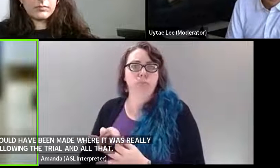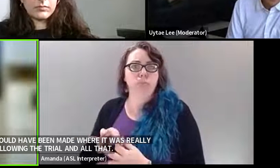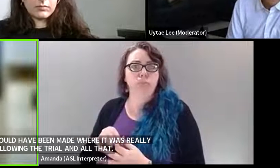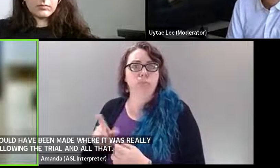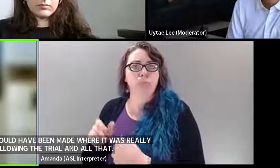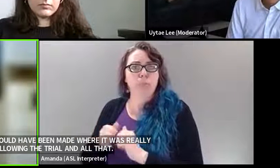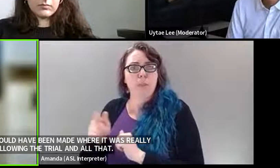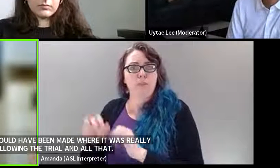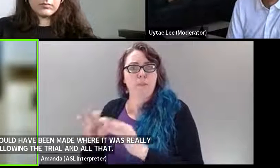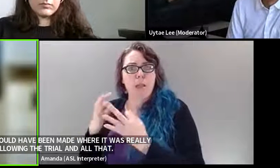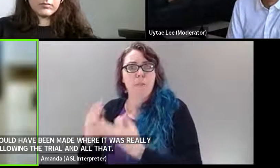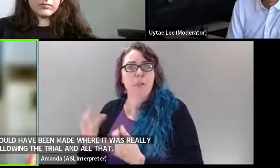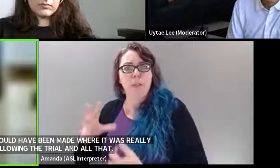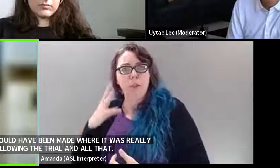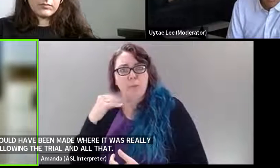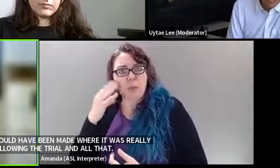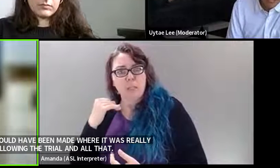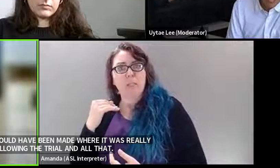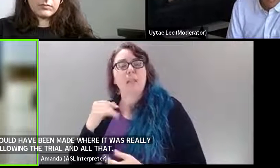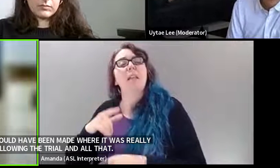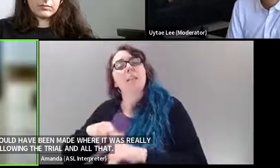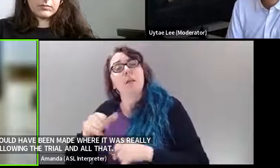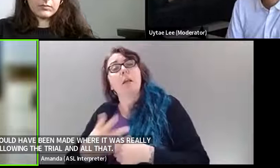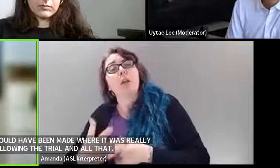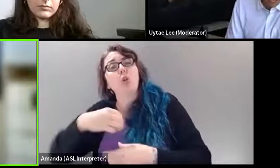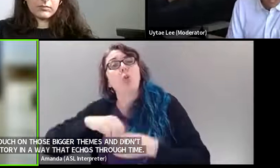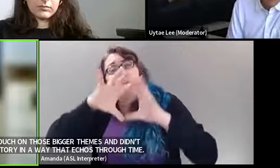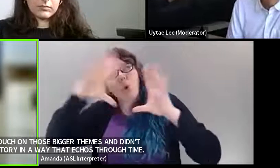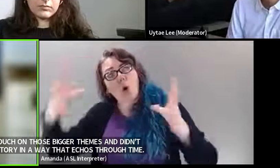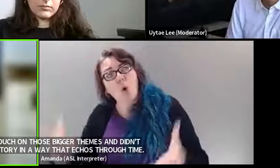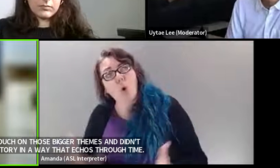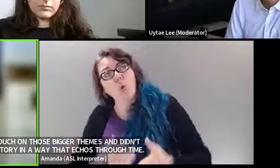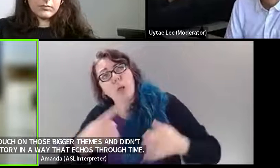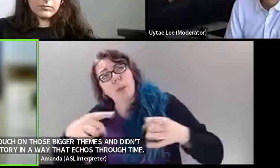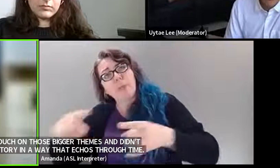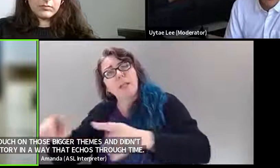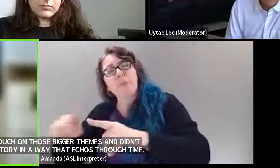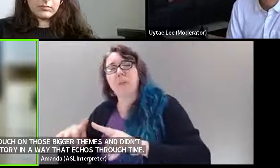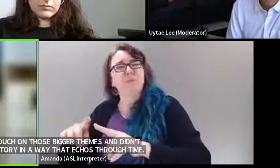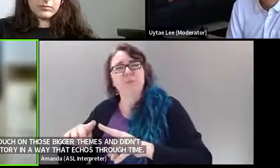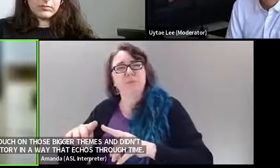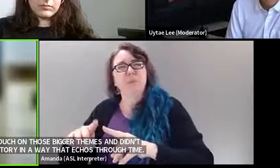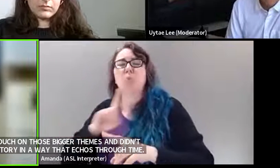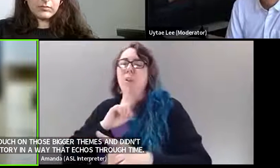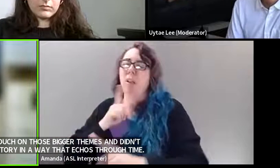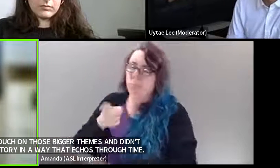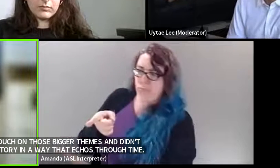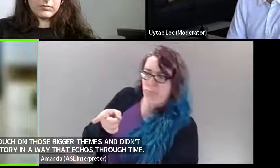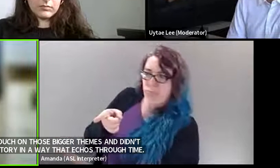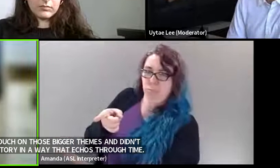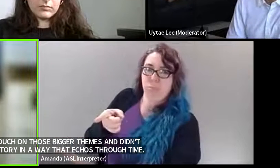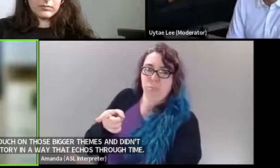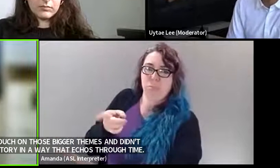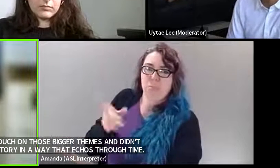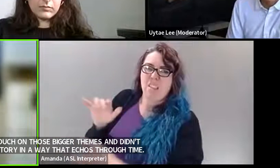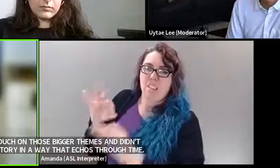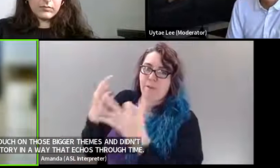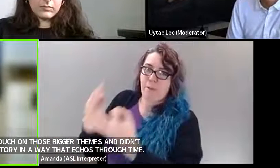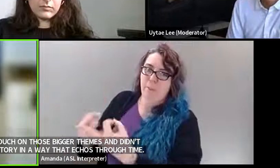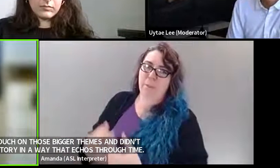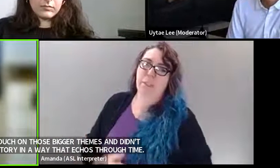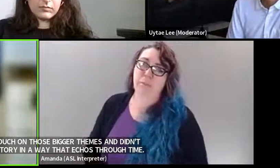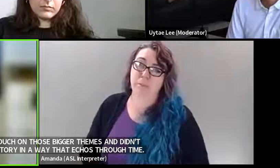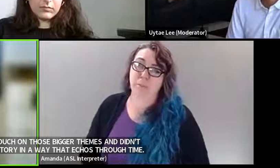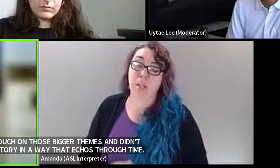that could also have been interesting, but it wouldn't attract audiences again and again in the way that film does